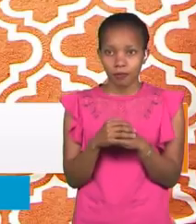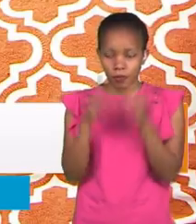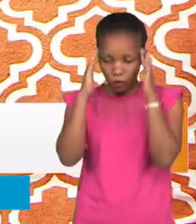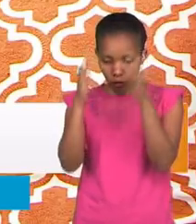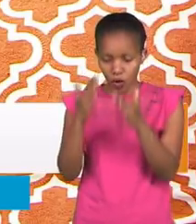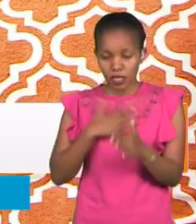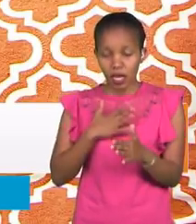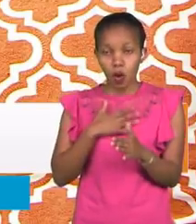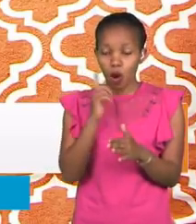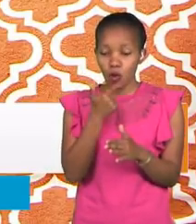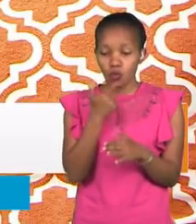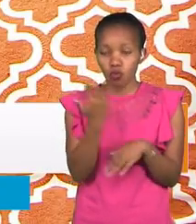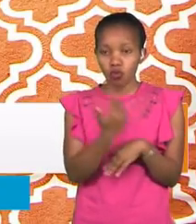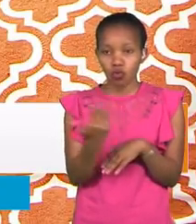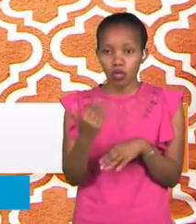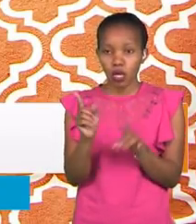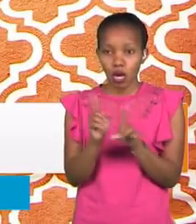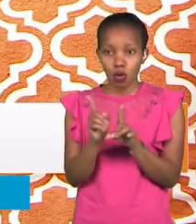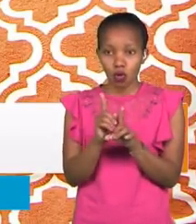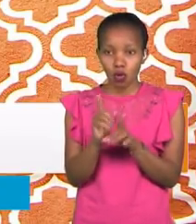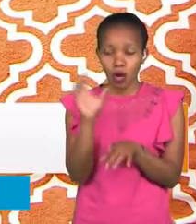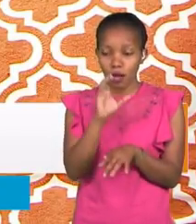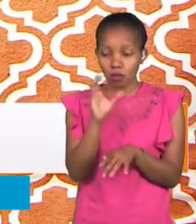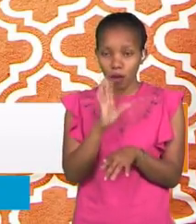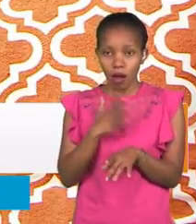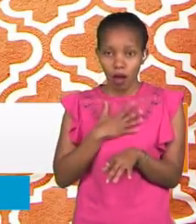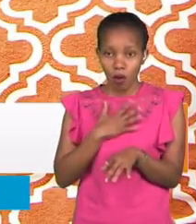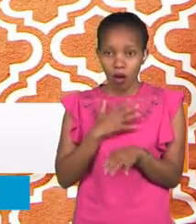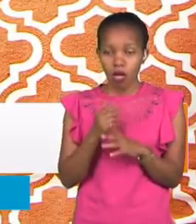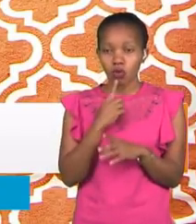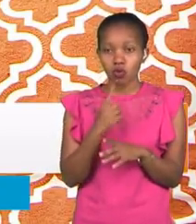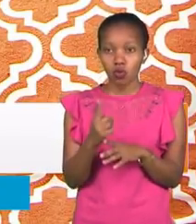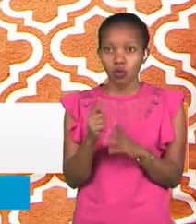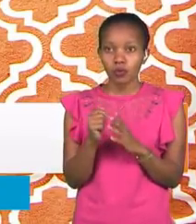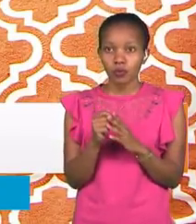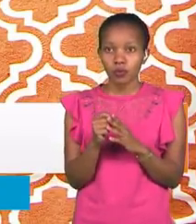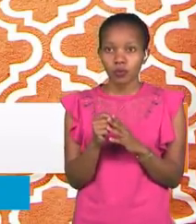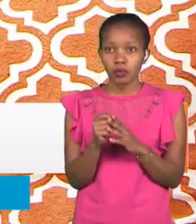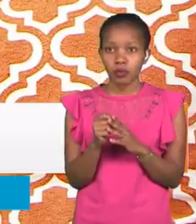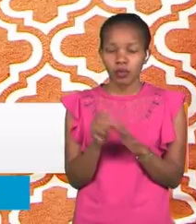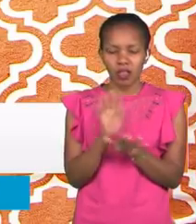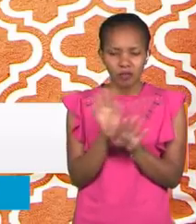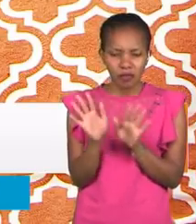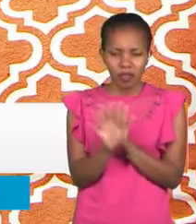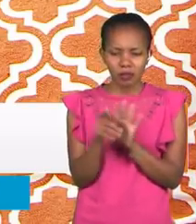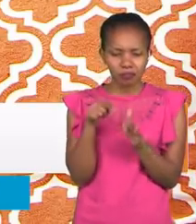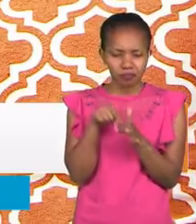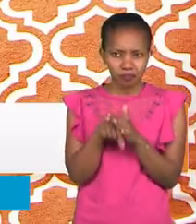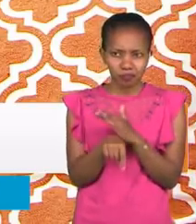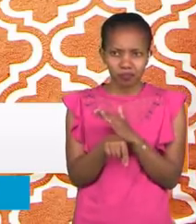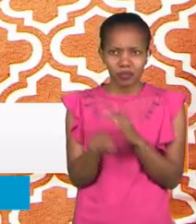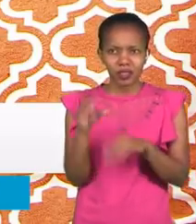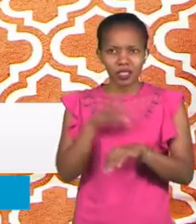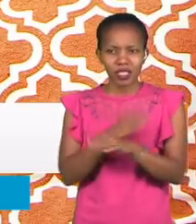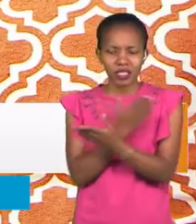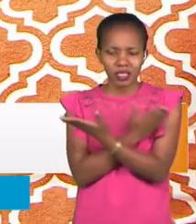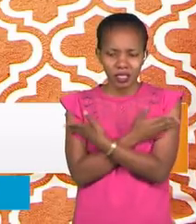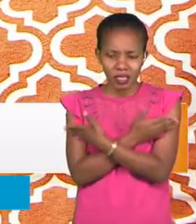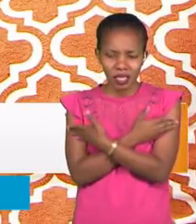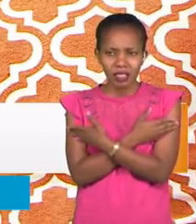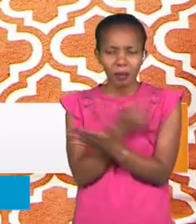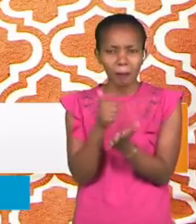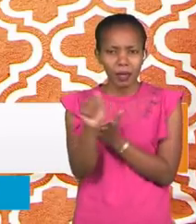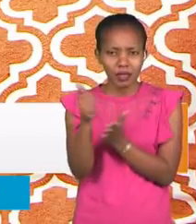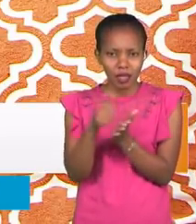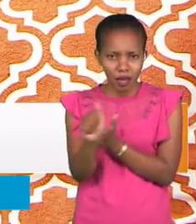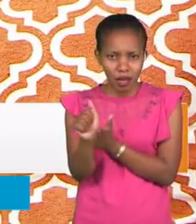our client, as it were, really is. And so we got into the nitty-gritty, of course, getting the T-shirts printed,